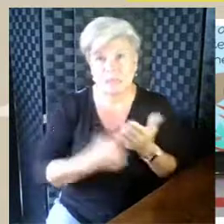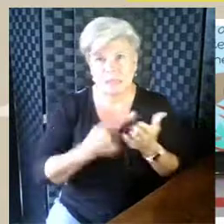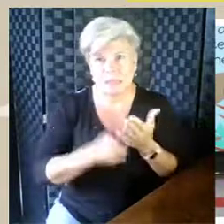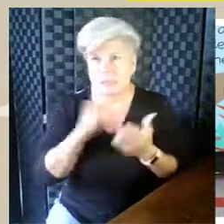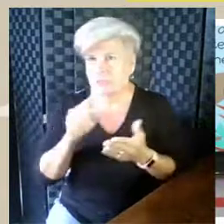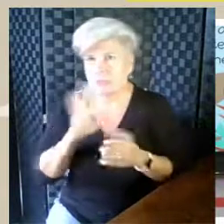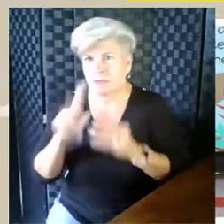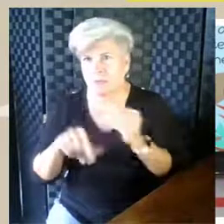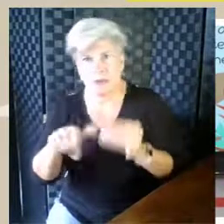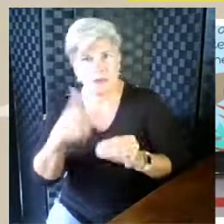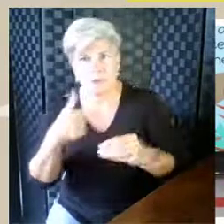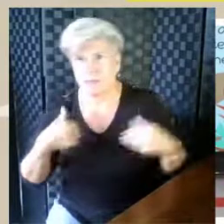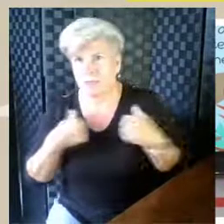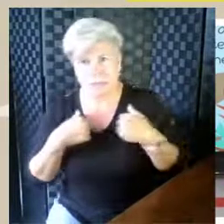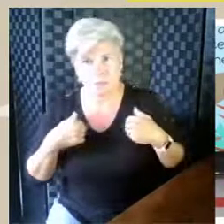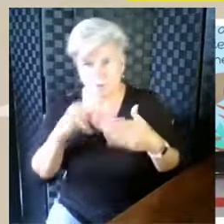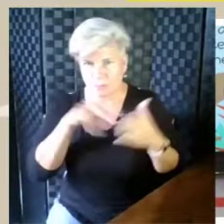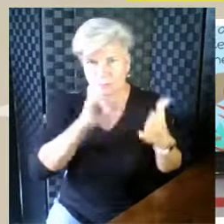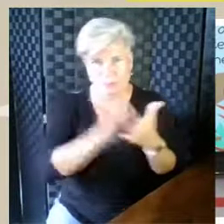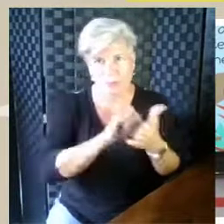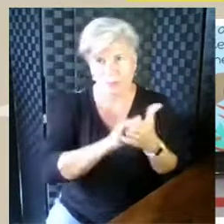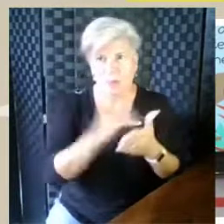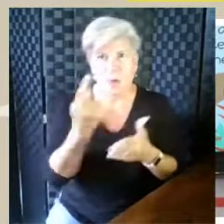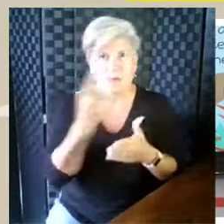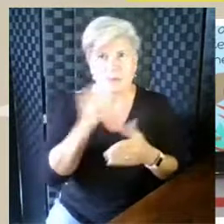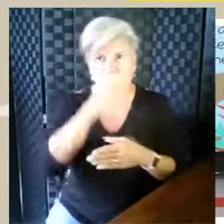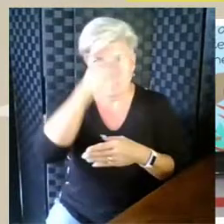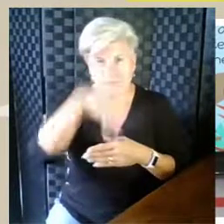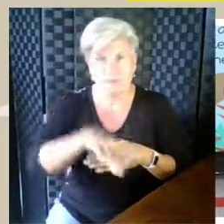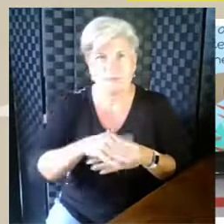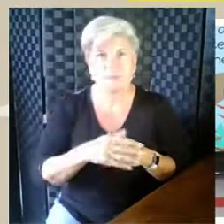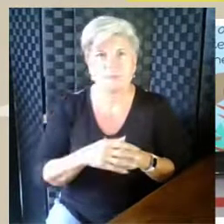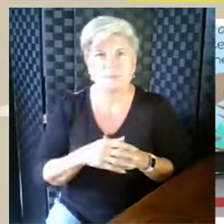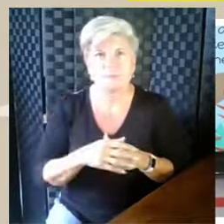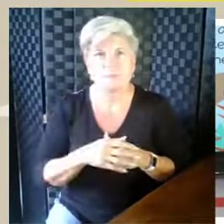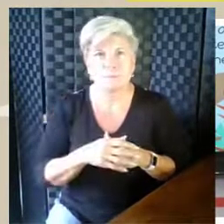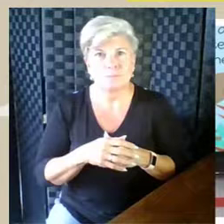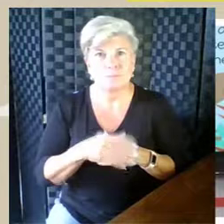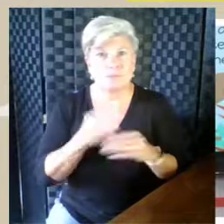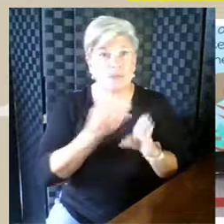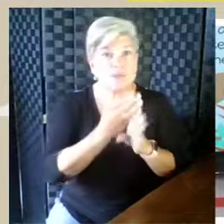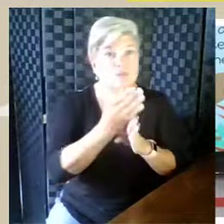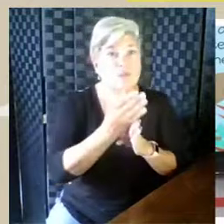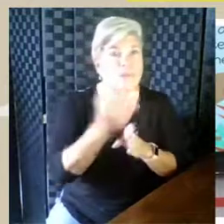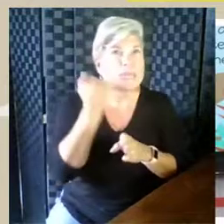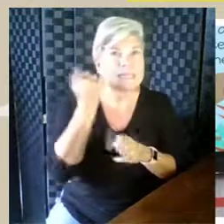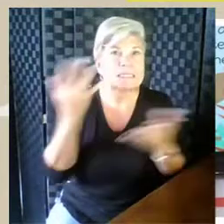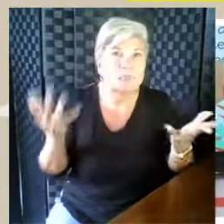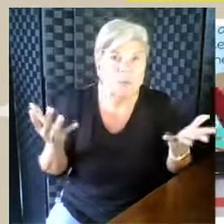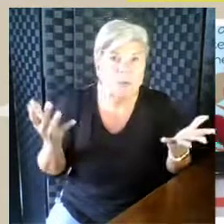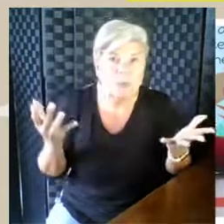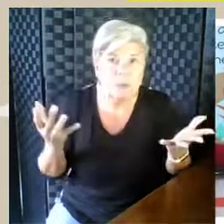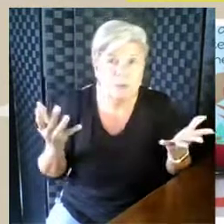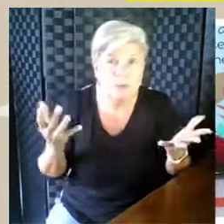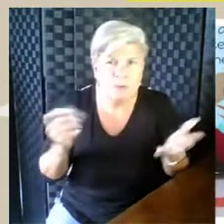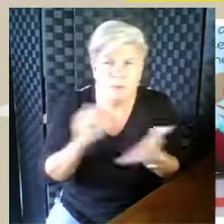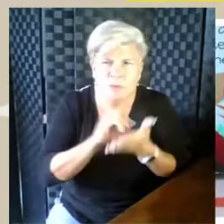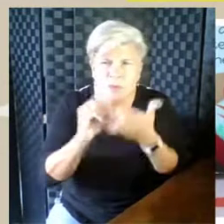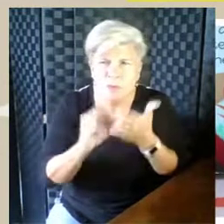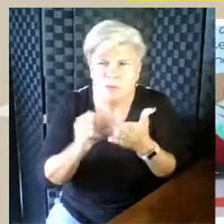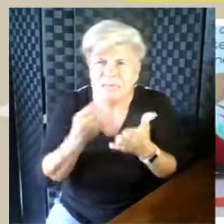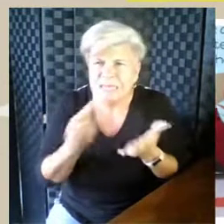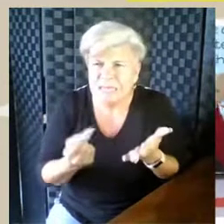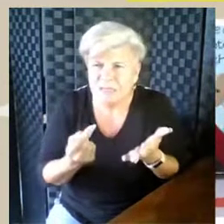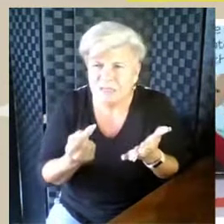We didn't talk about any other animals when we were reading that. It was just an elephant. So our main idea is, what was the